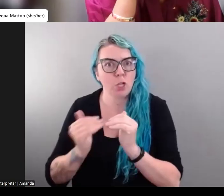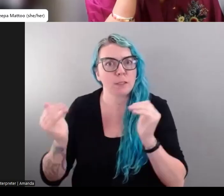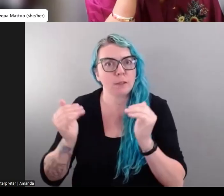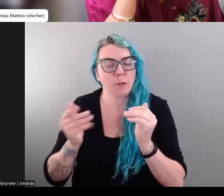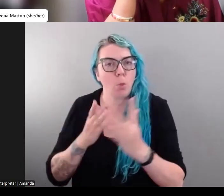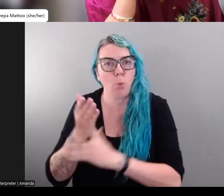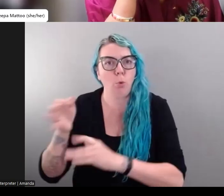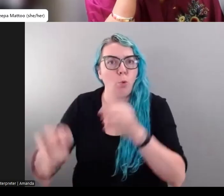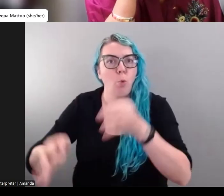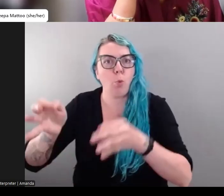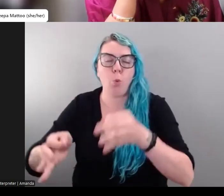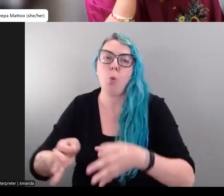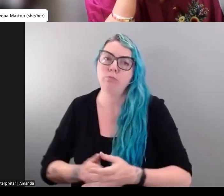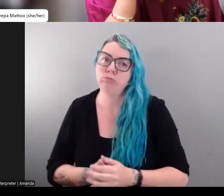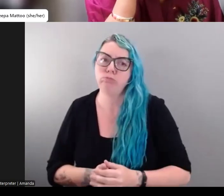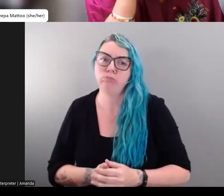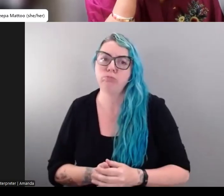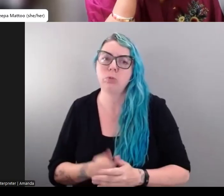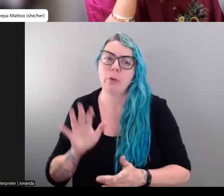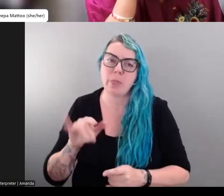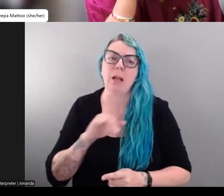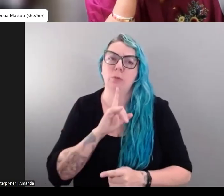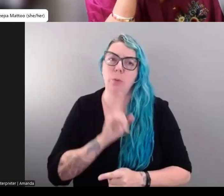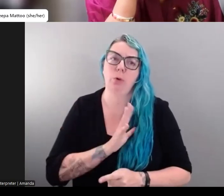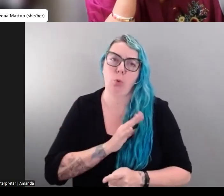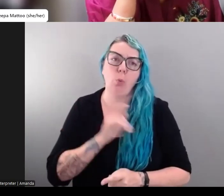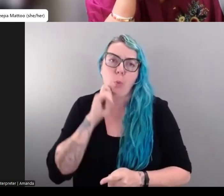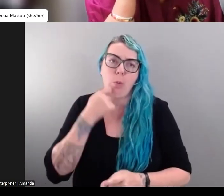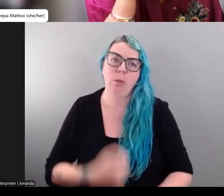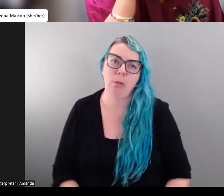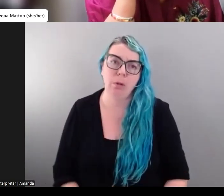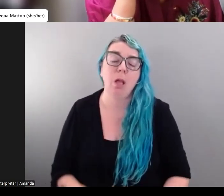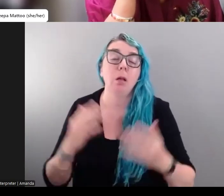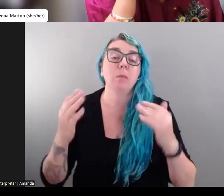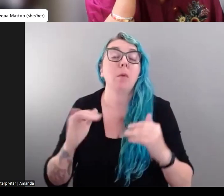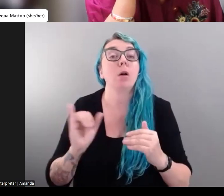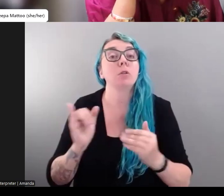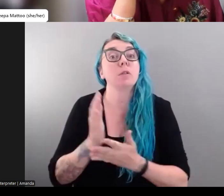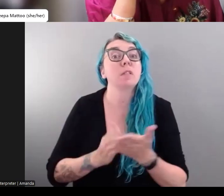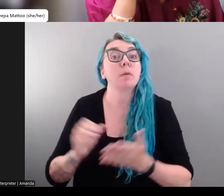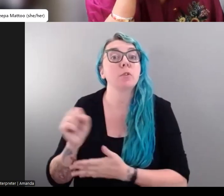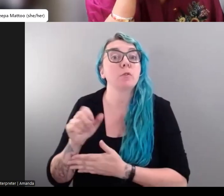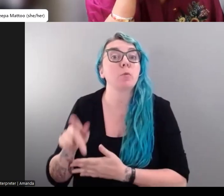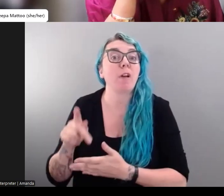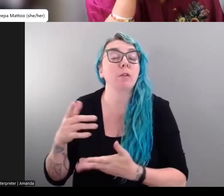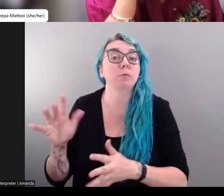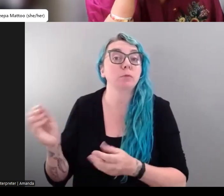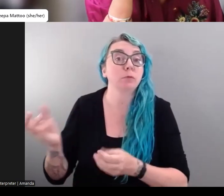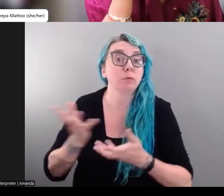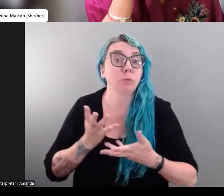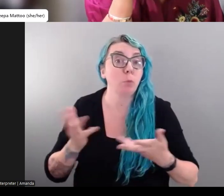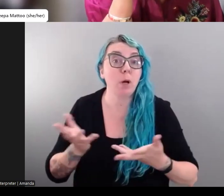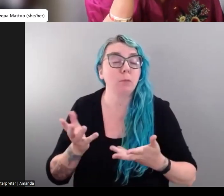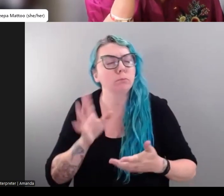happen. Another thing we've heard from some service providers is it's been helpful for